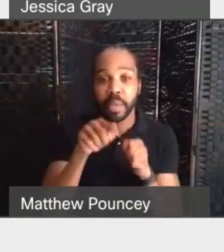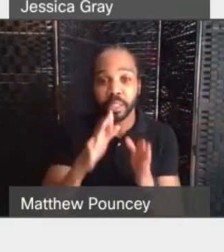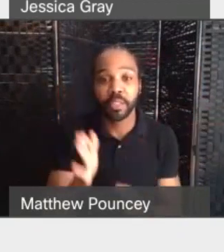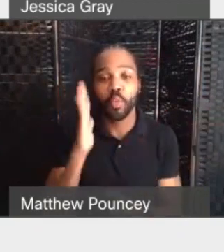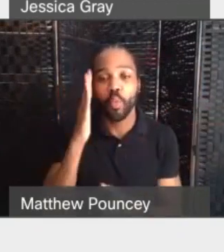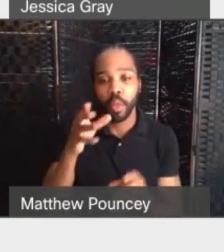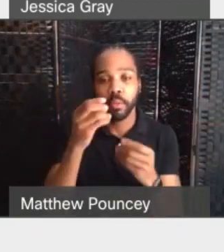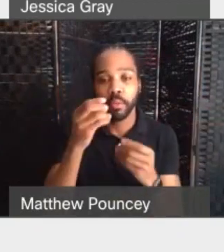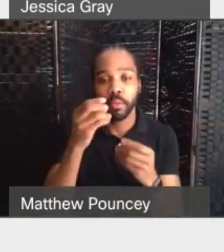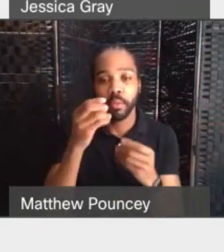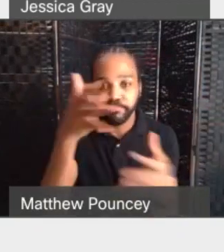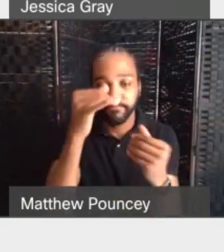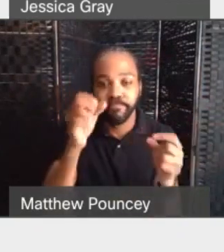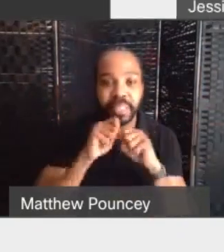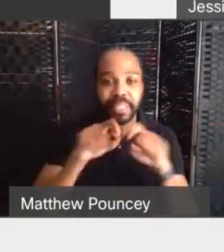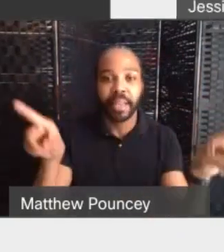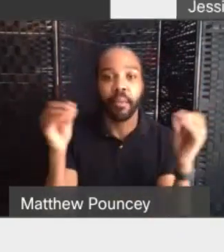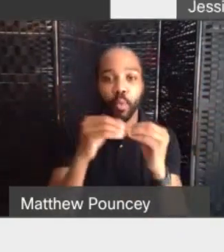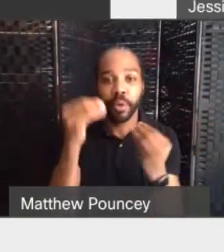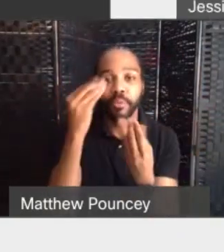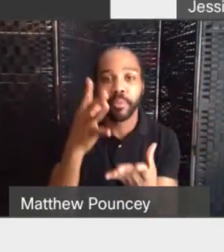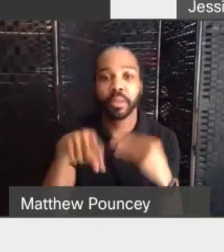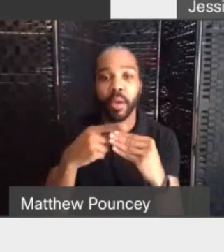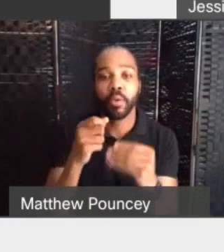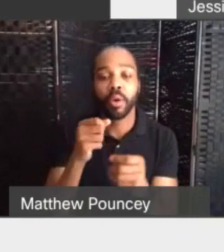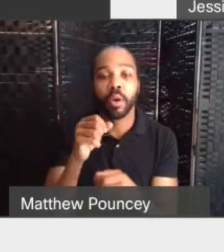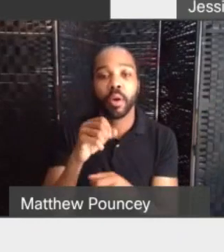COVID rights discussions.